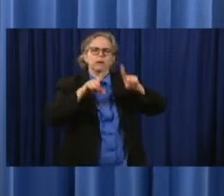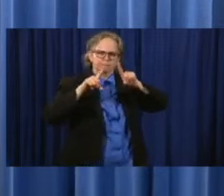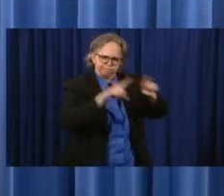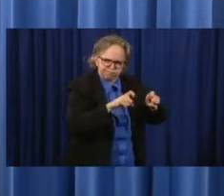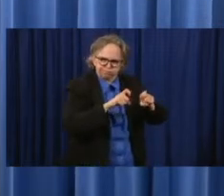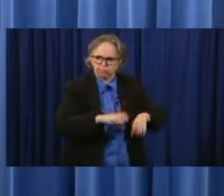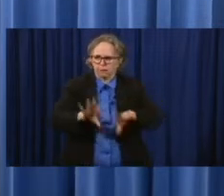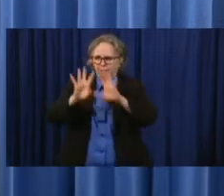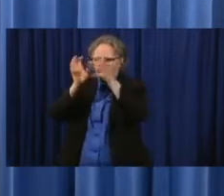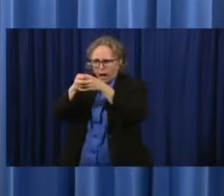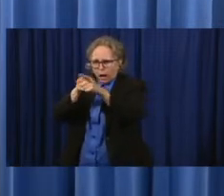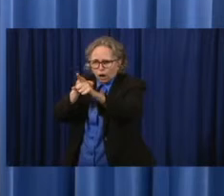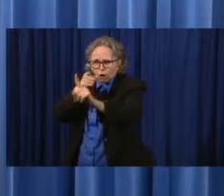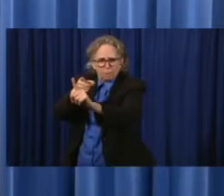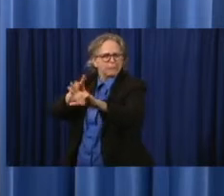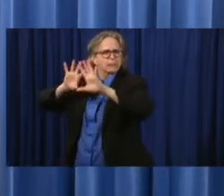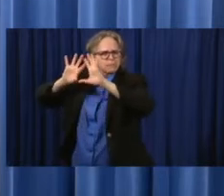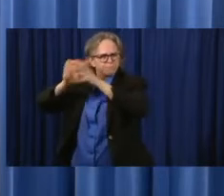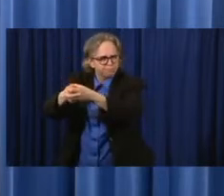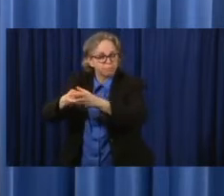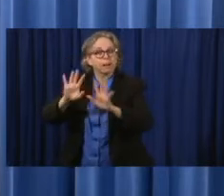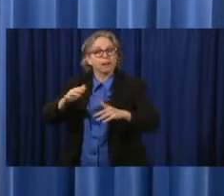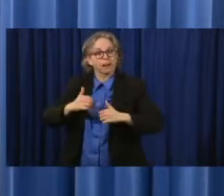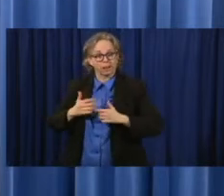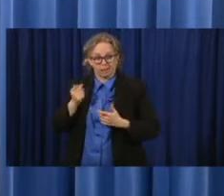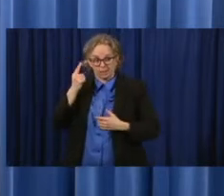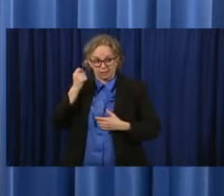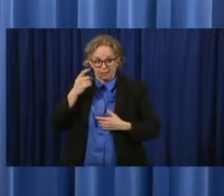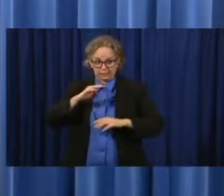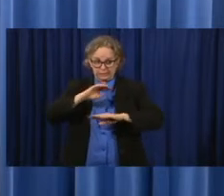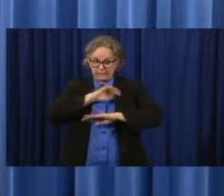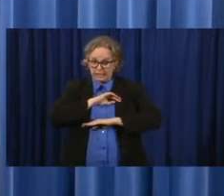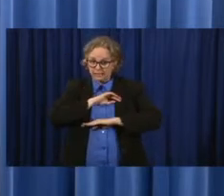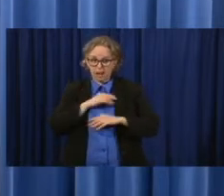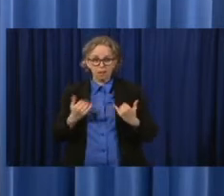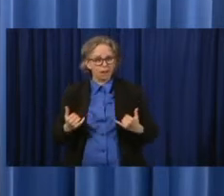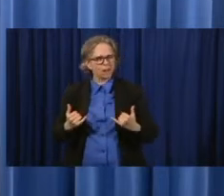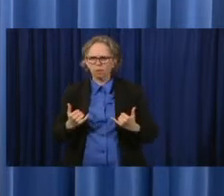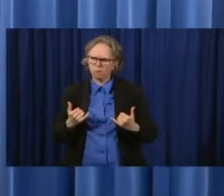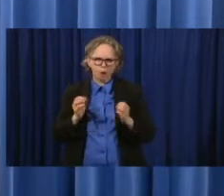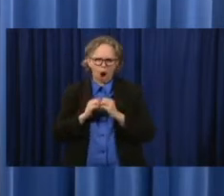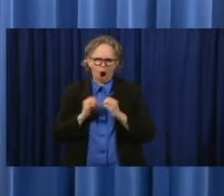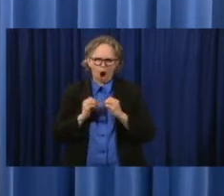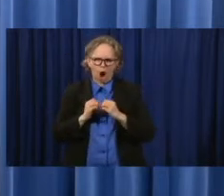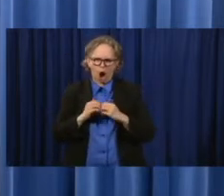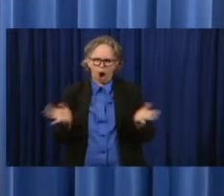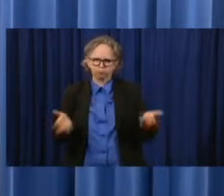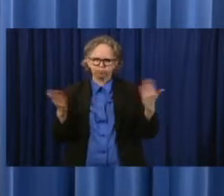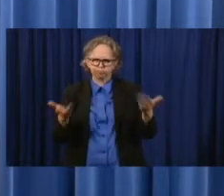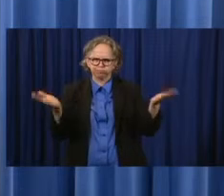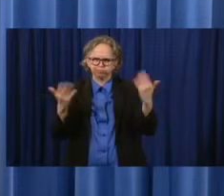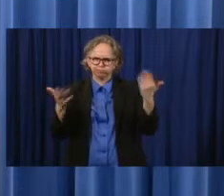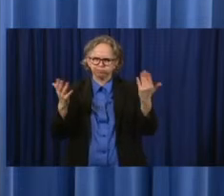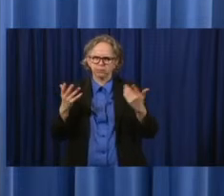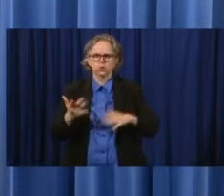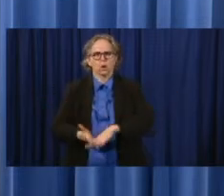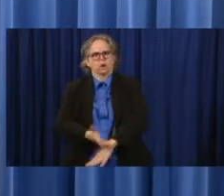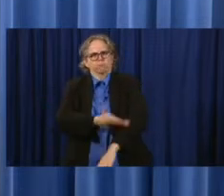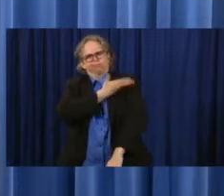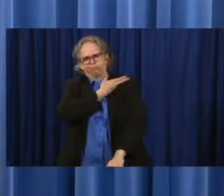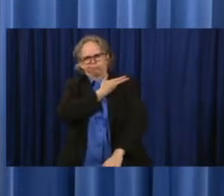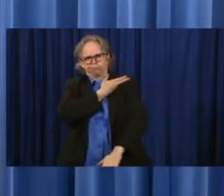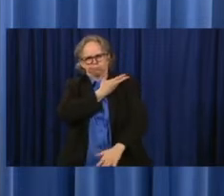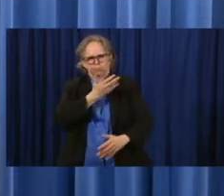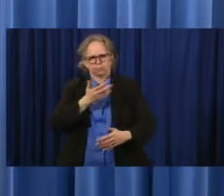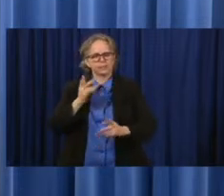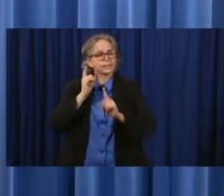So I'm not satisfied where we are. We got to do more. We've come a long way, but we have a long way to go.